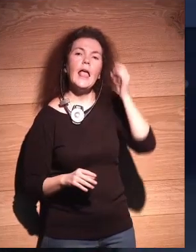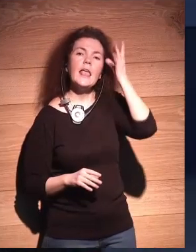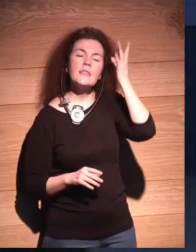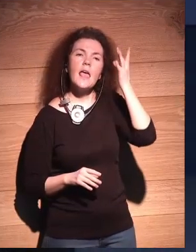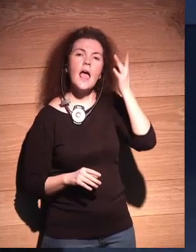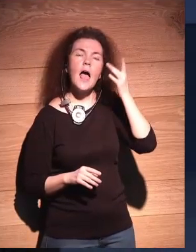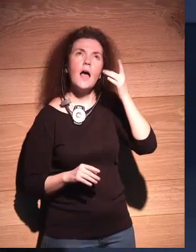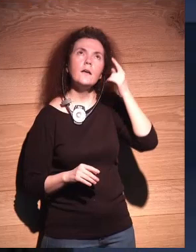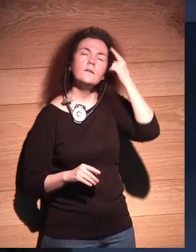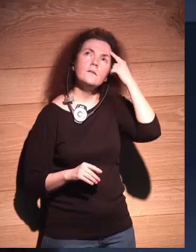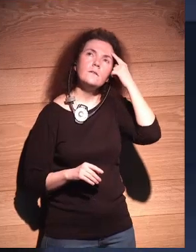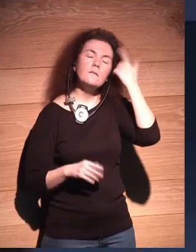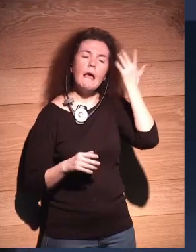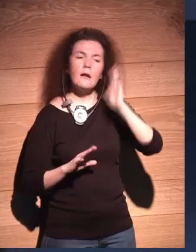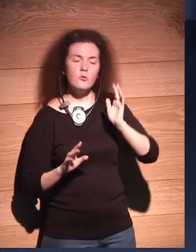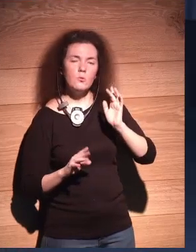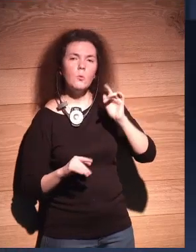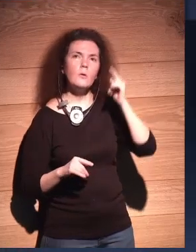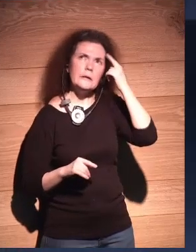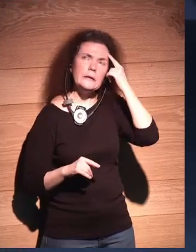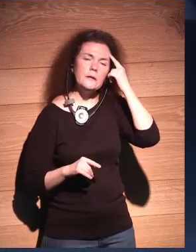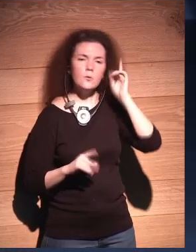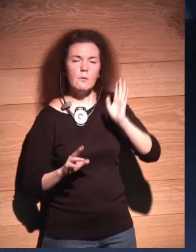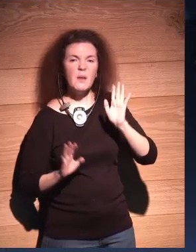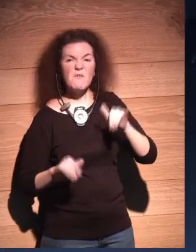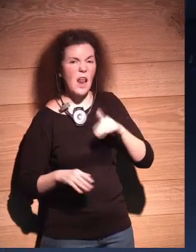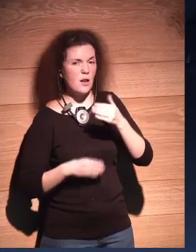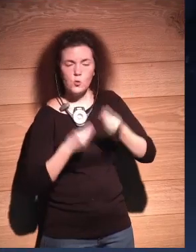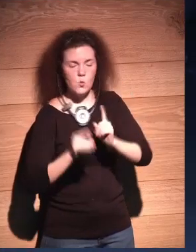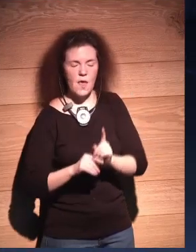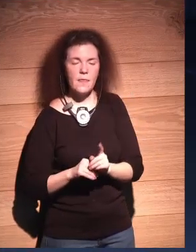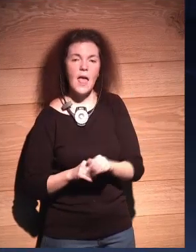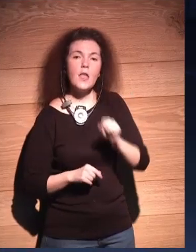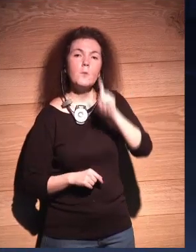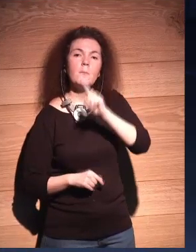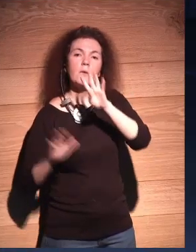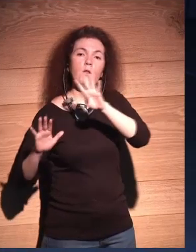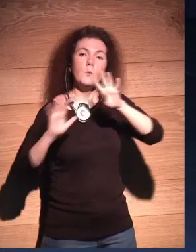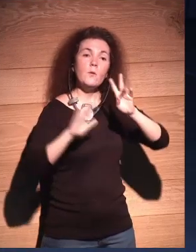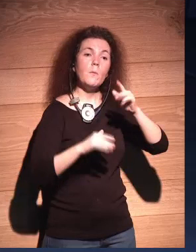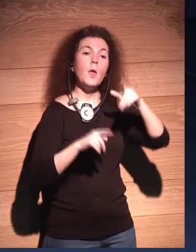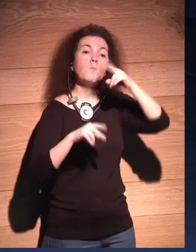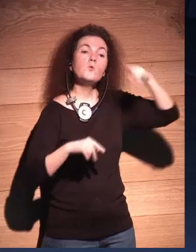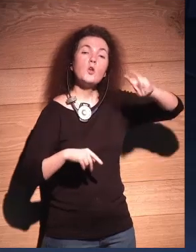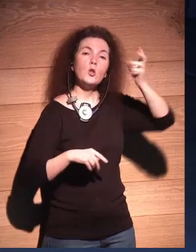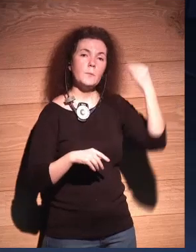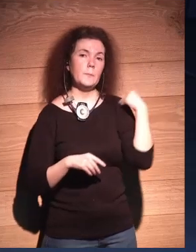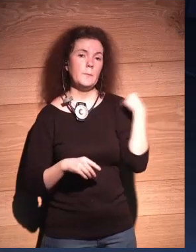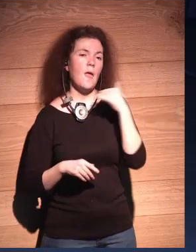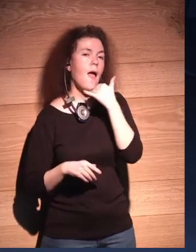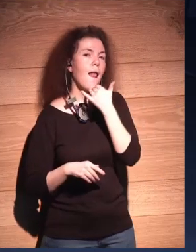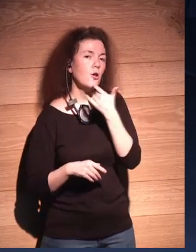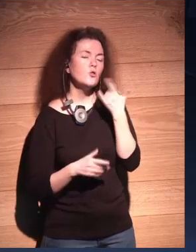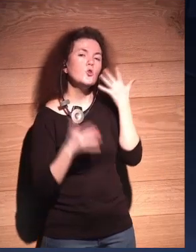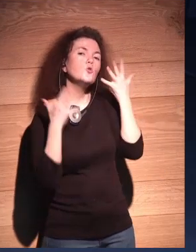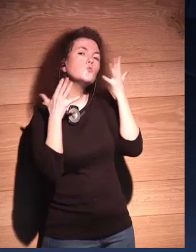1998. 1999, the Whitney Museum asked me to do something, and I proposed working with Sing Sing Prison,